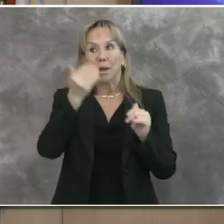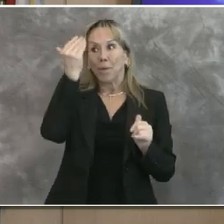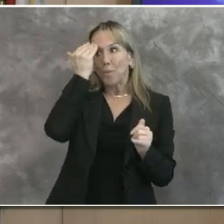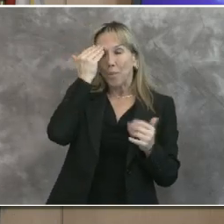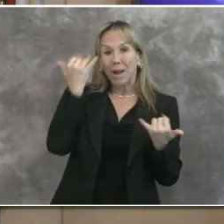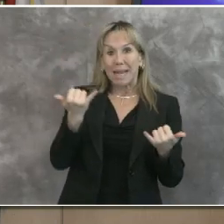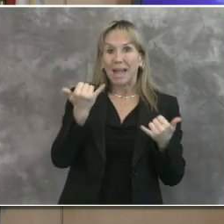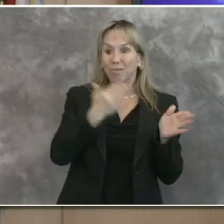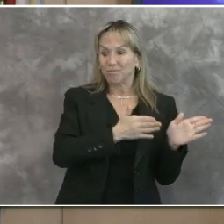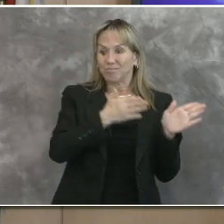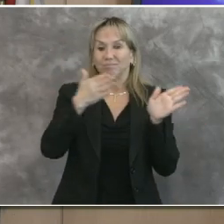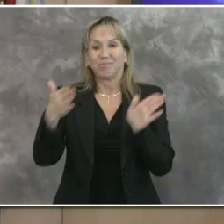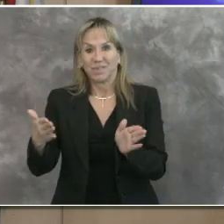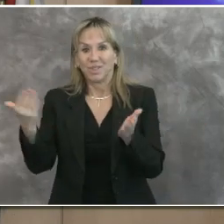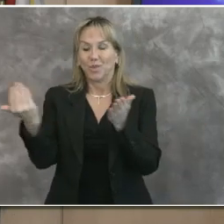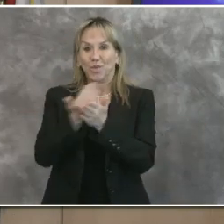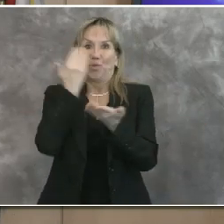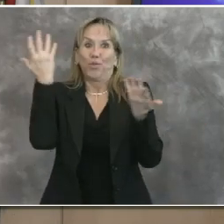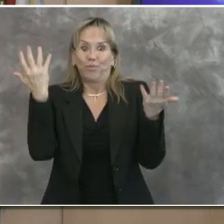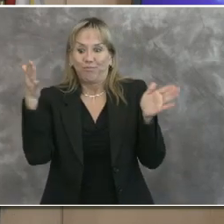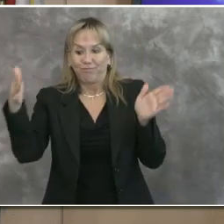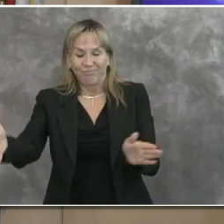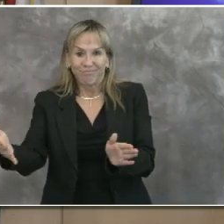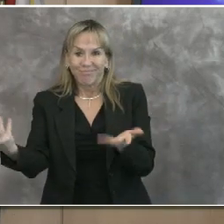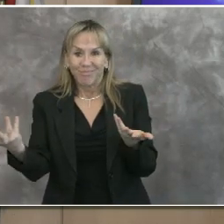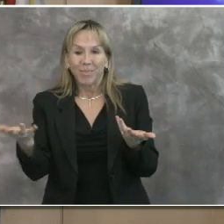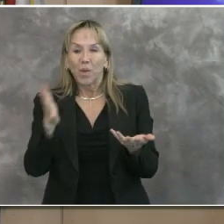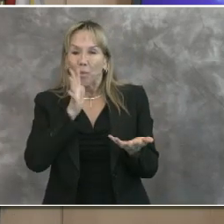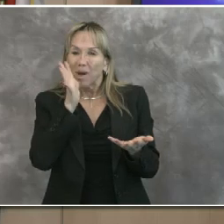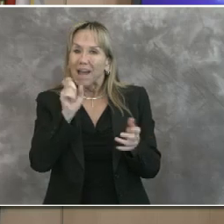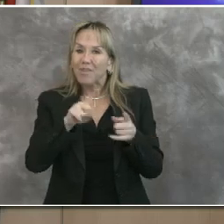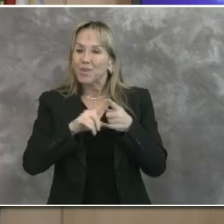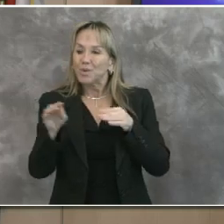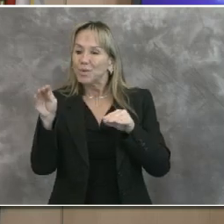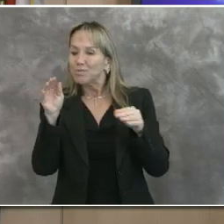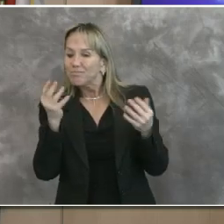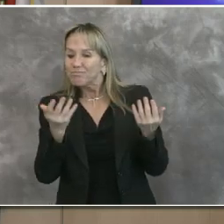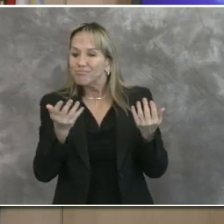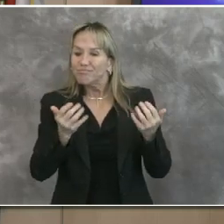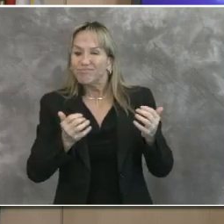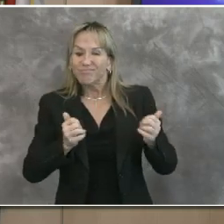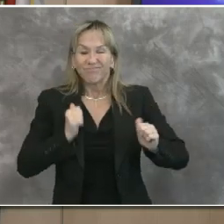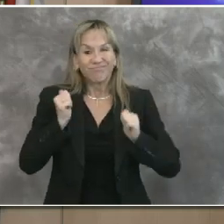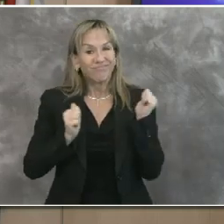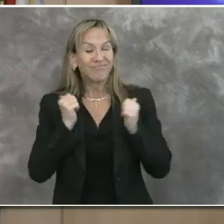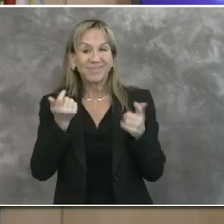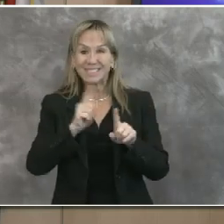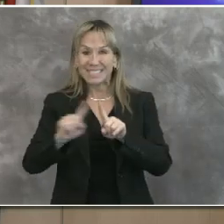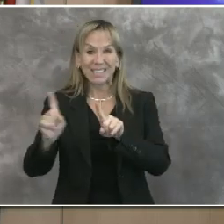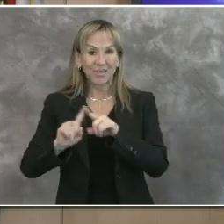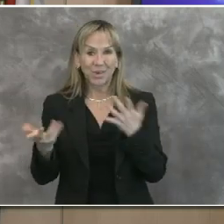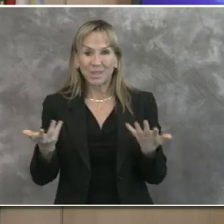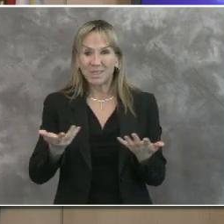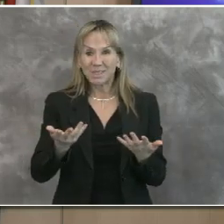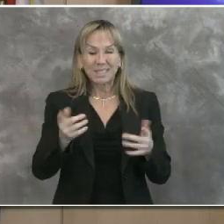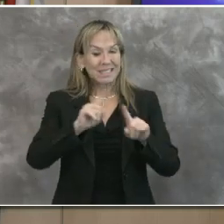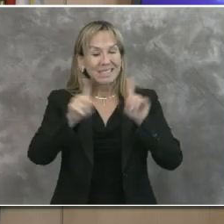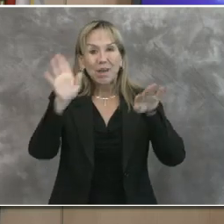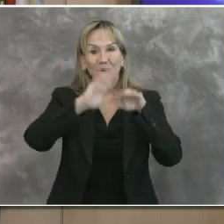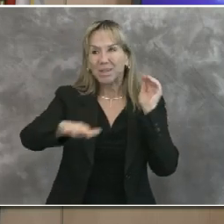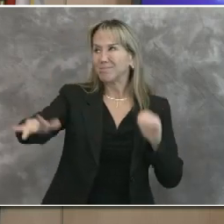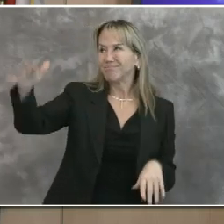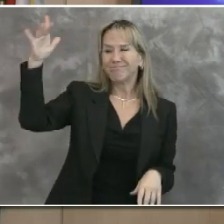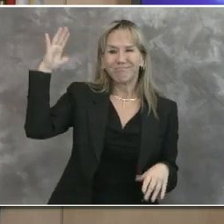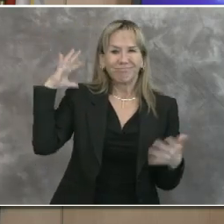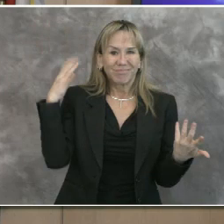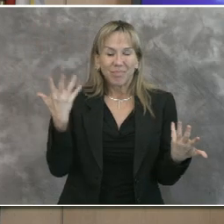a new era, we all begin to operate in a little bit different way, in ways that prior to this we never imagined. We never imagined a world where